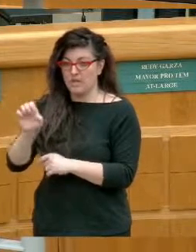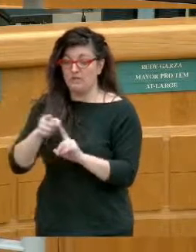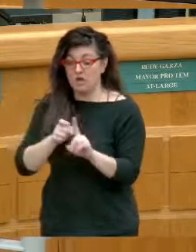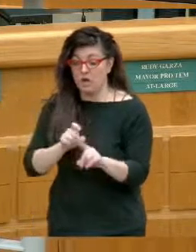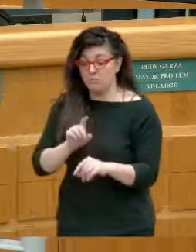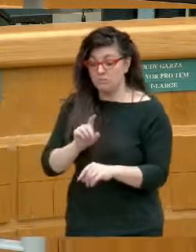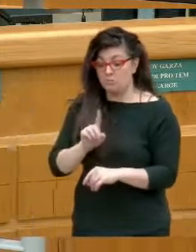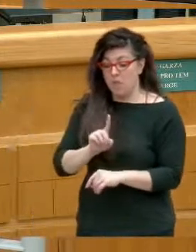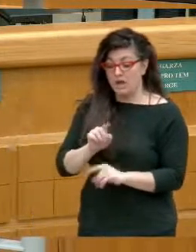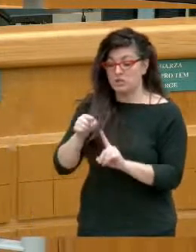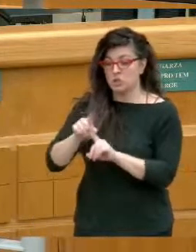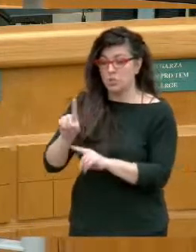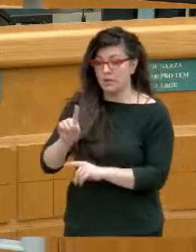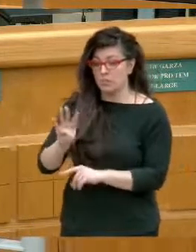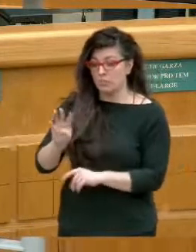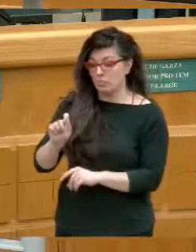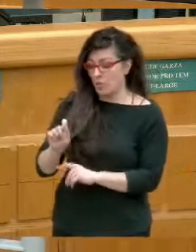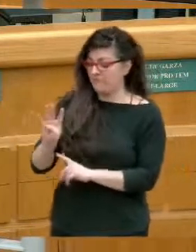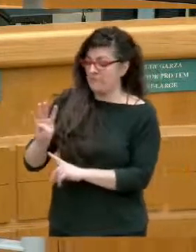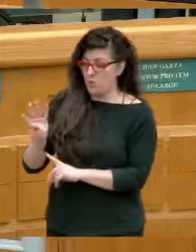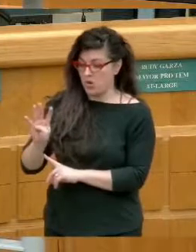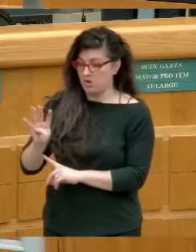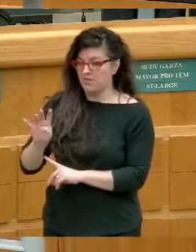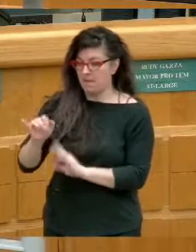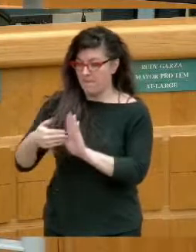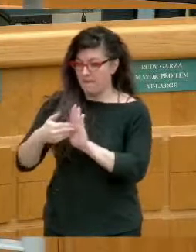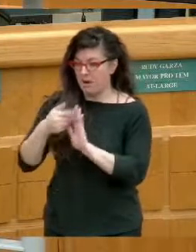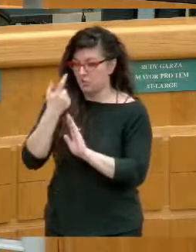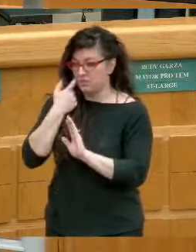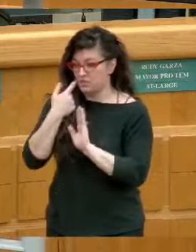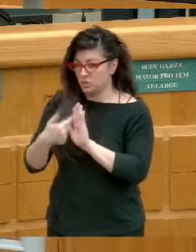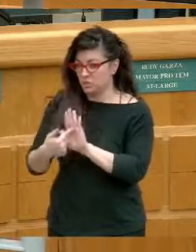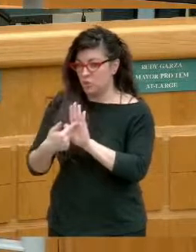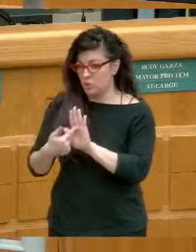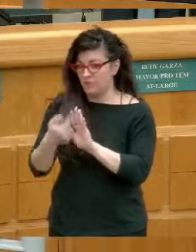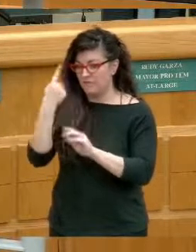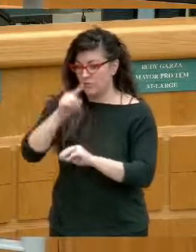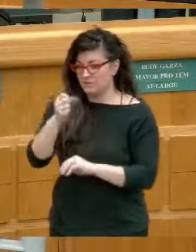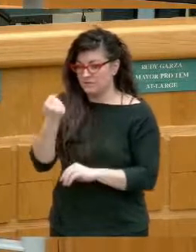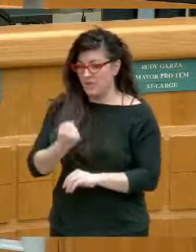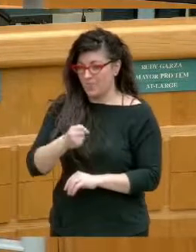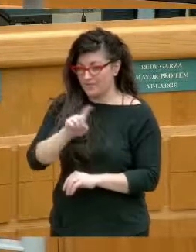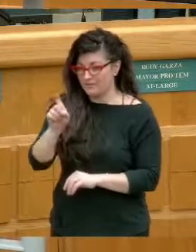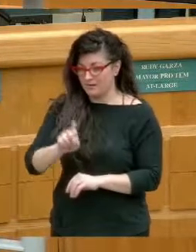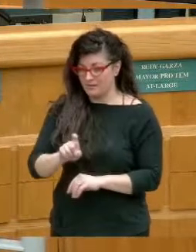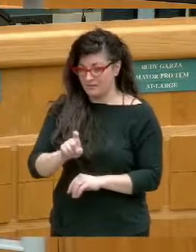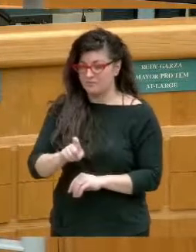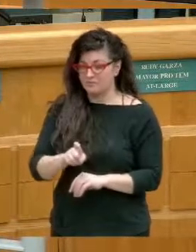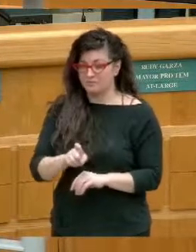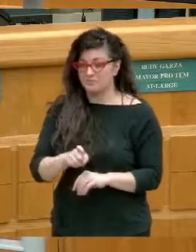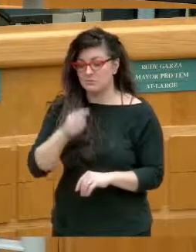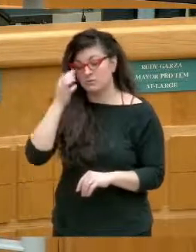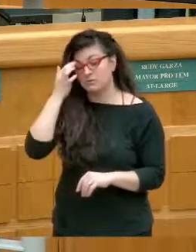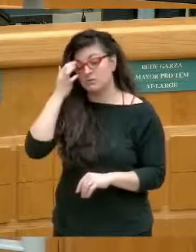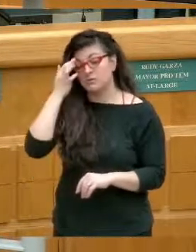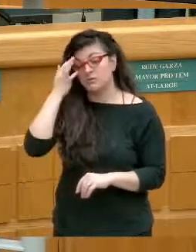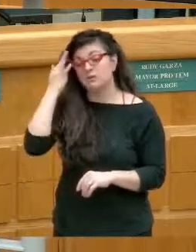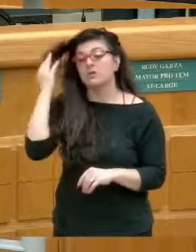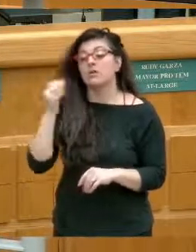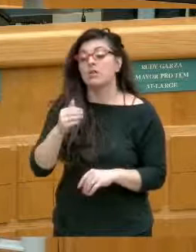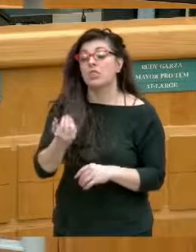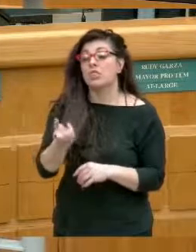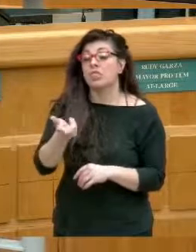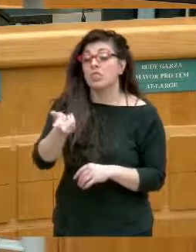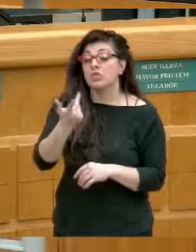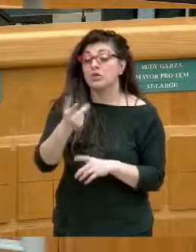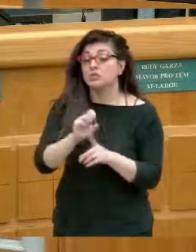that Imperial College model of what our transmission rate is in South Texas. And then the third